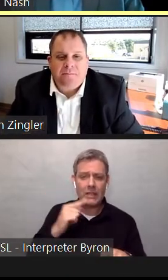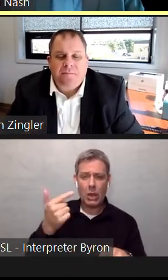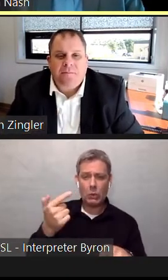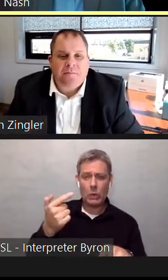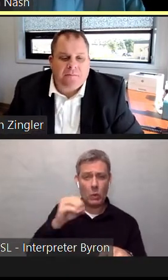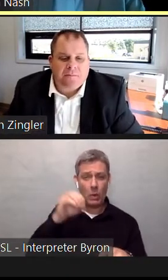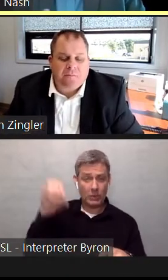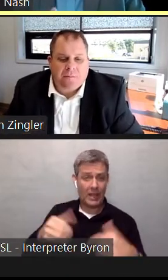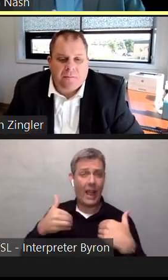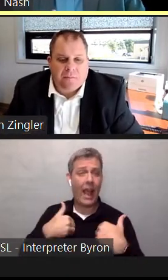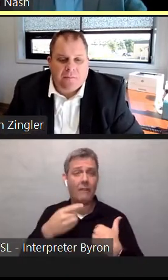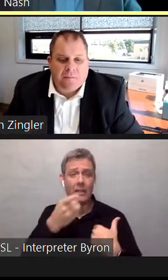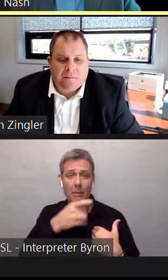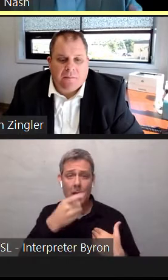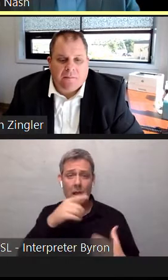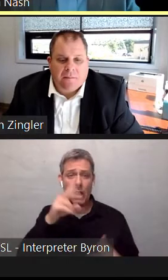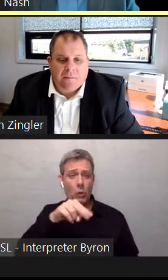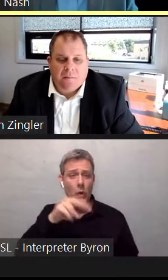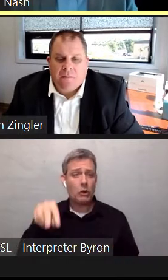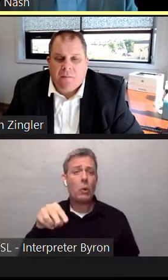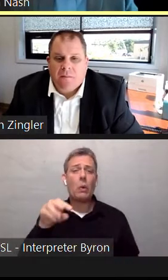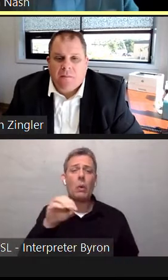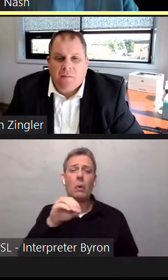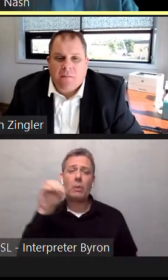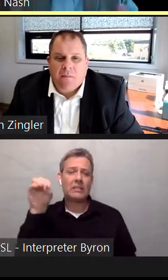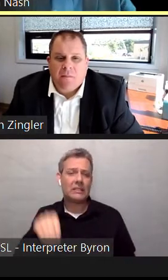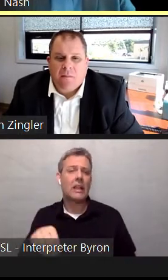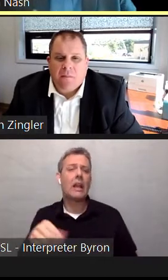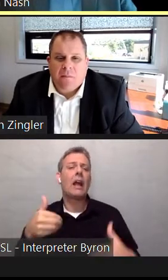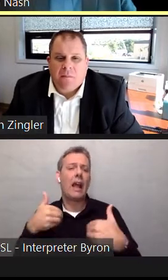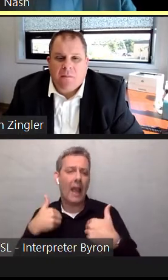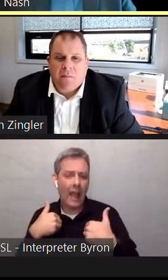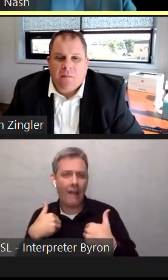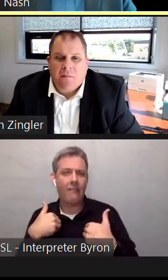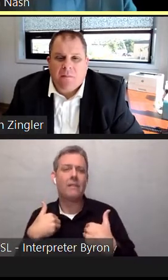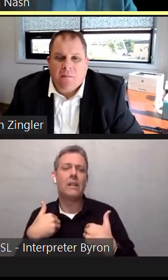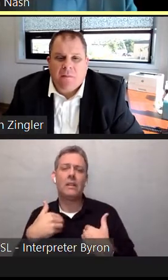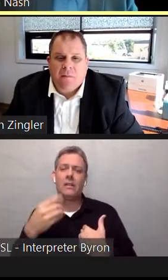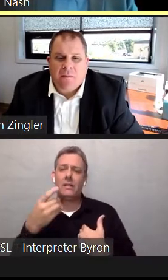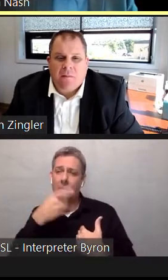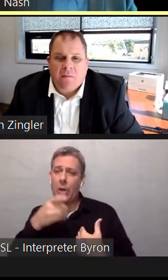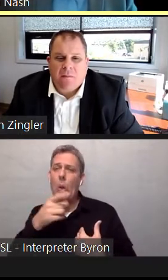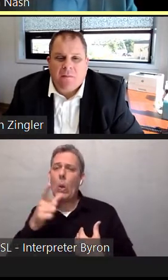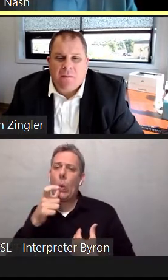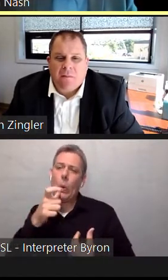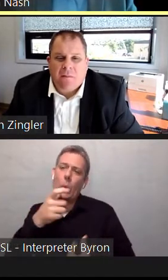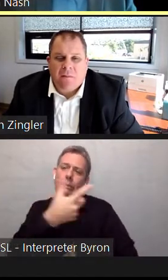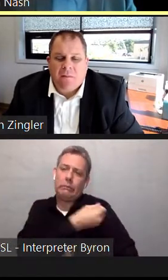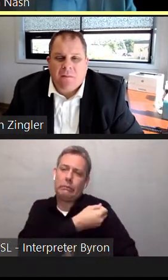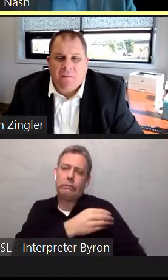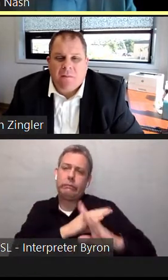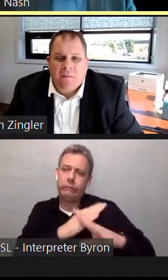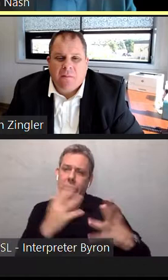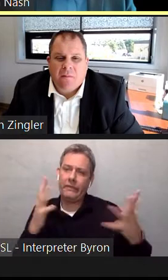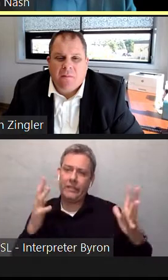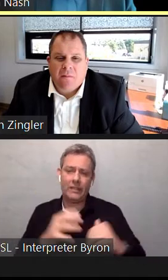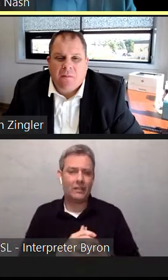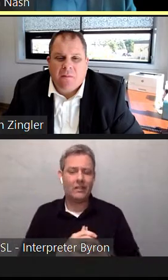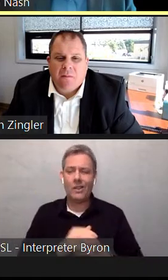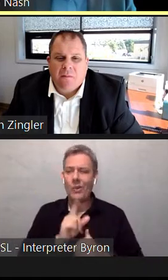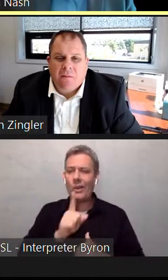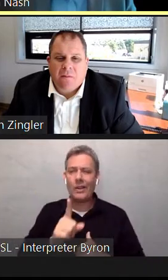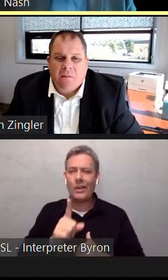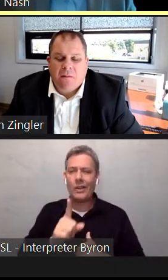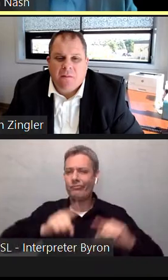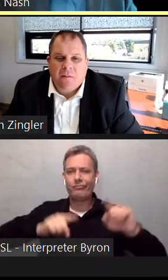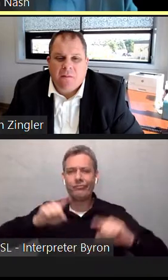diabetes, 22% vaccinated have diabetes. So the numbers don't shift that much depending upon the comorbidity. So the